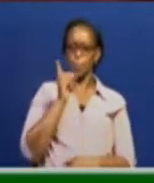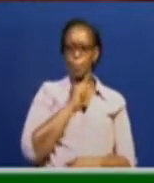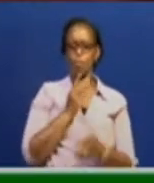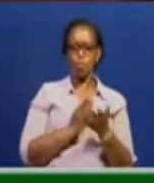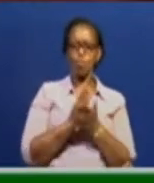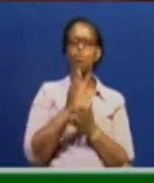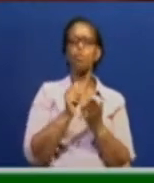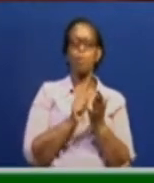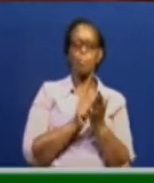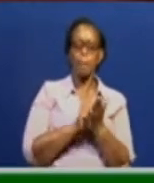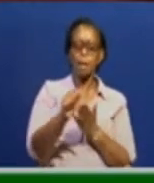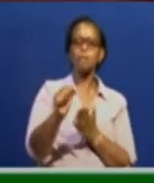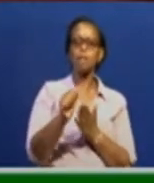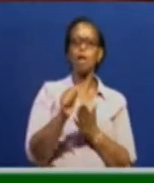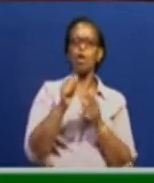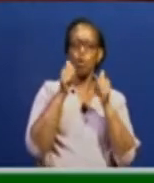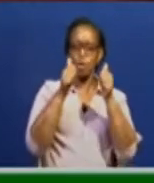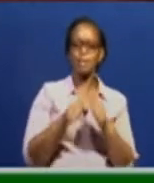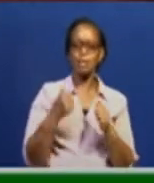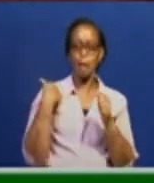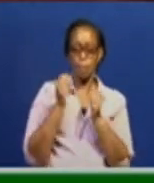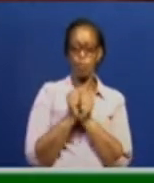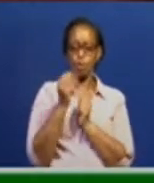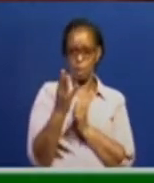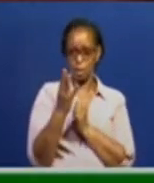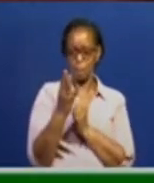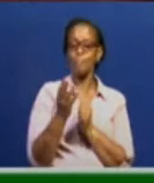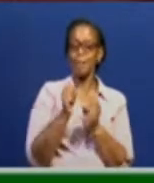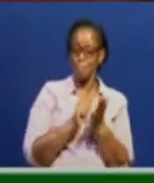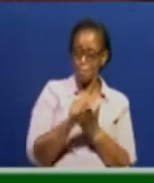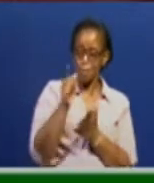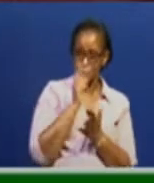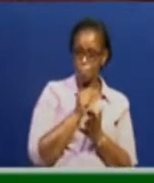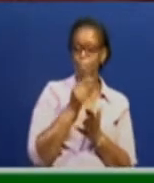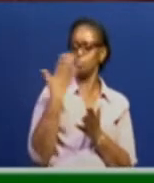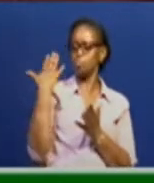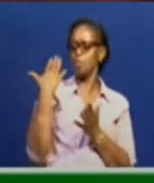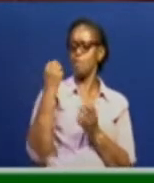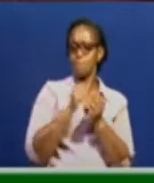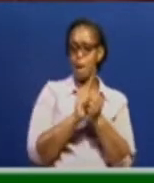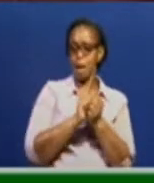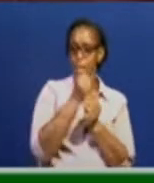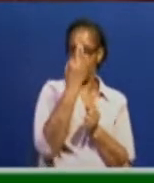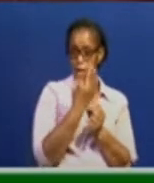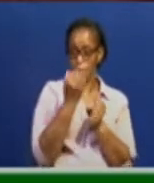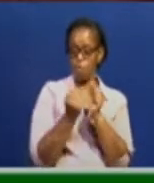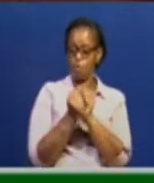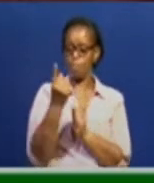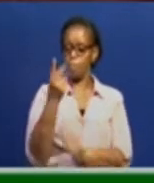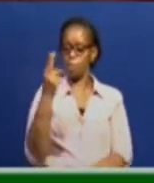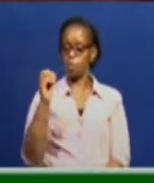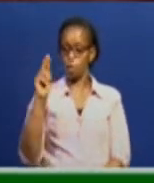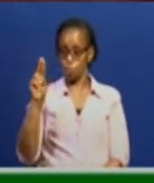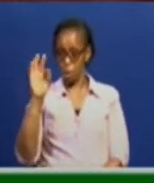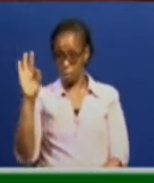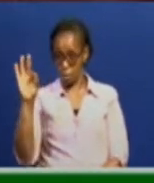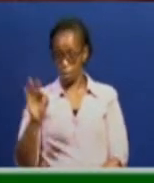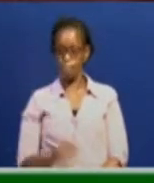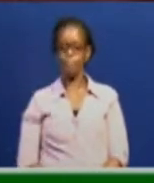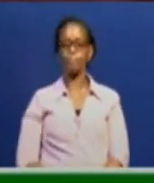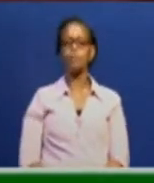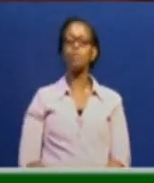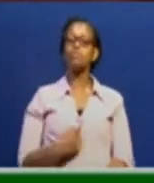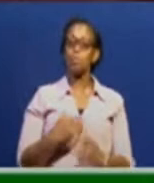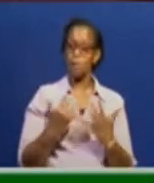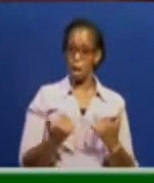716, which was published in the Kenya Gazette on Friday 3rd November 2023. Accordingly, honorable